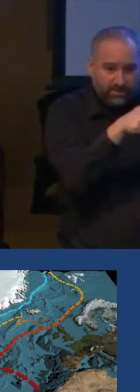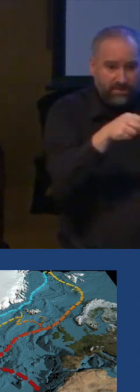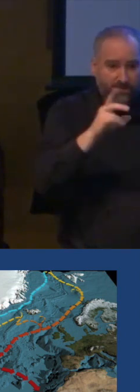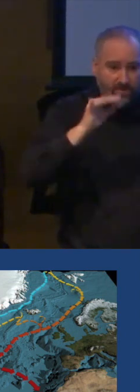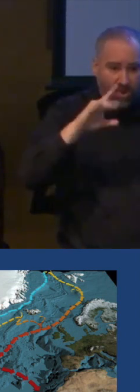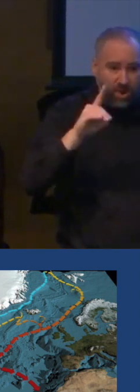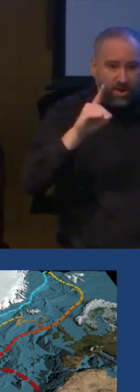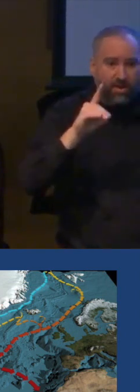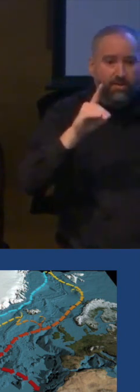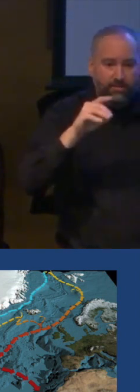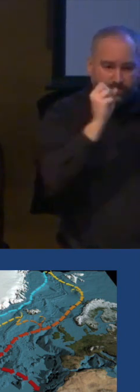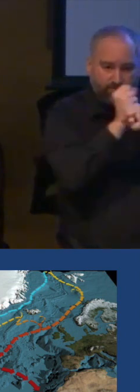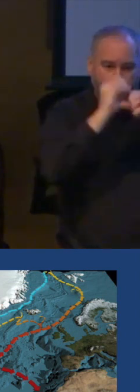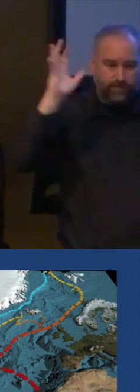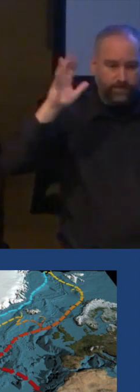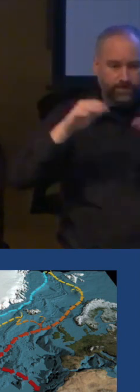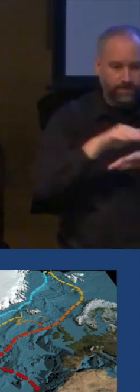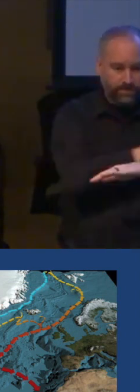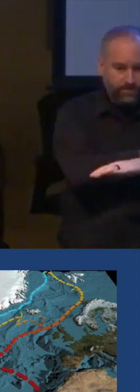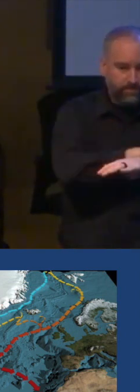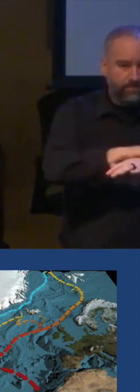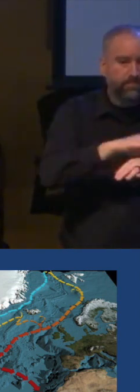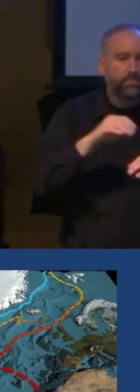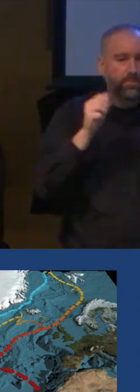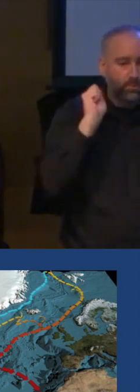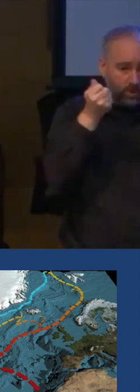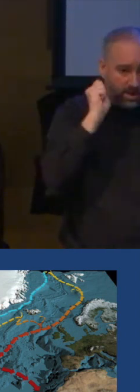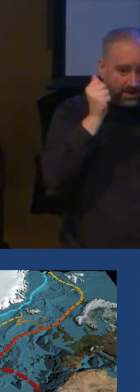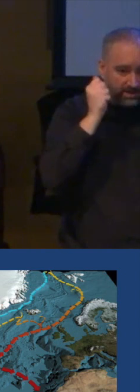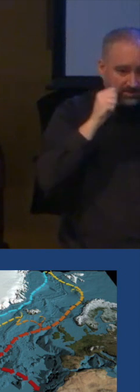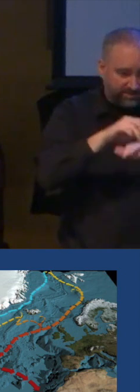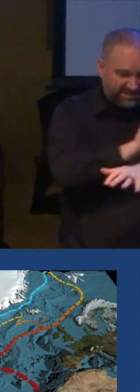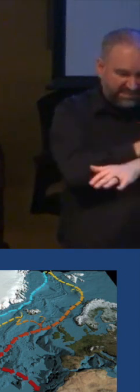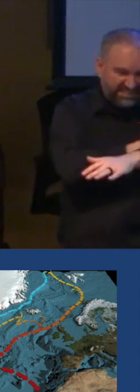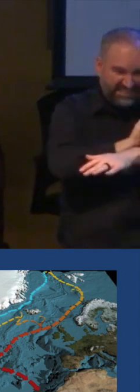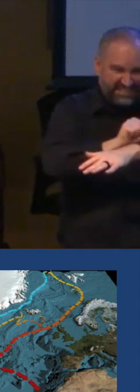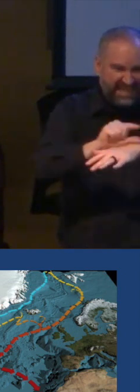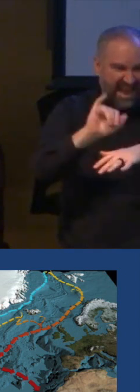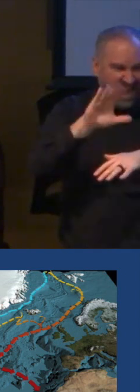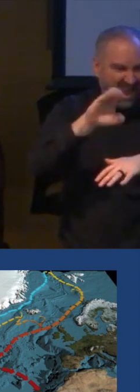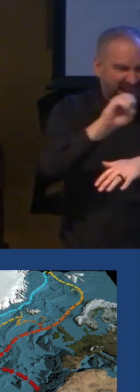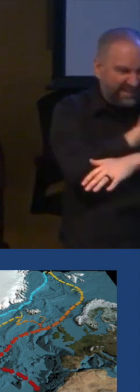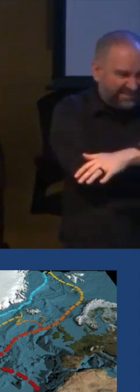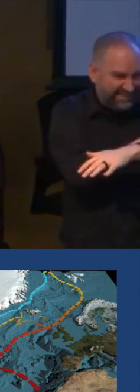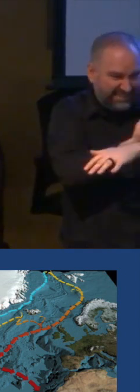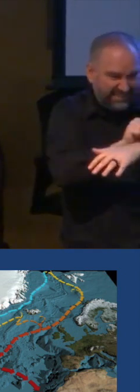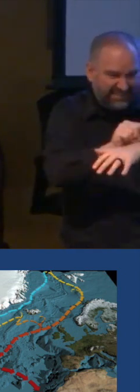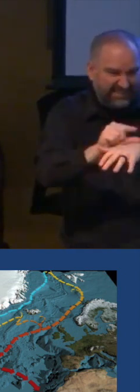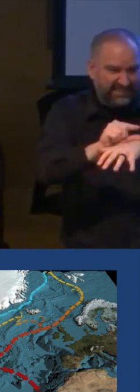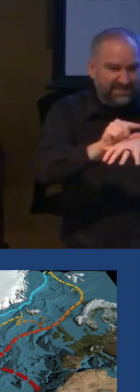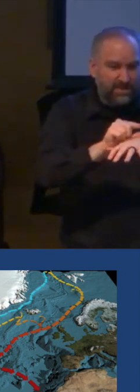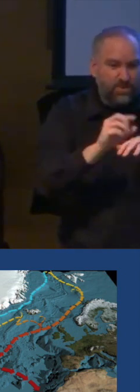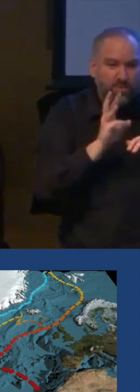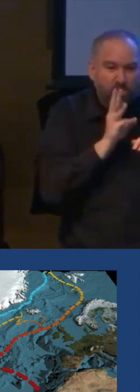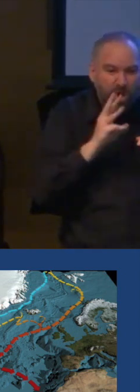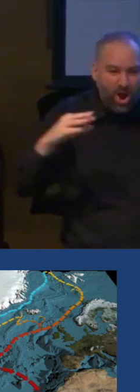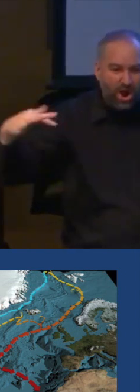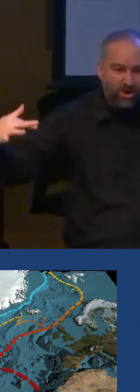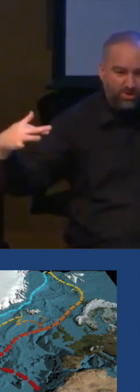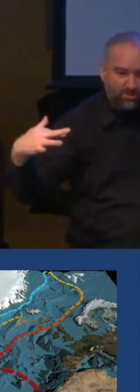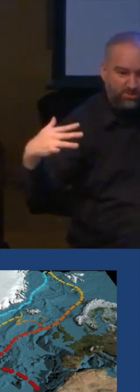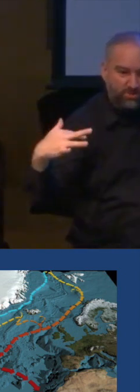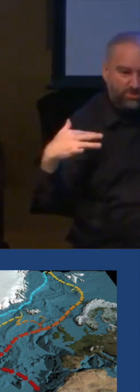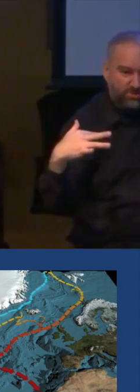the Greenland ice sheet. You have a large body of water, the ocean. They're huge components in our climate system, but